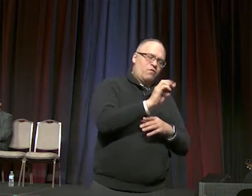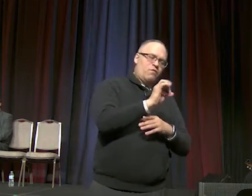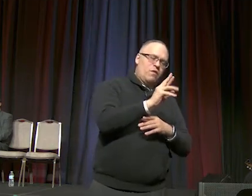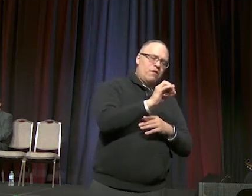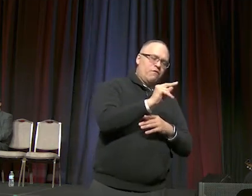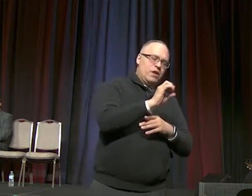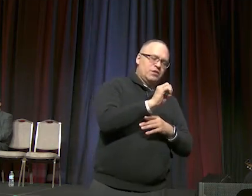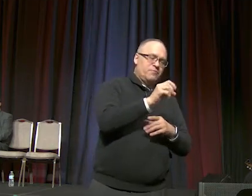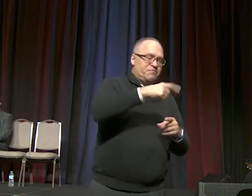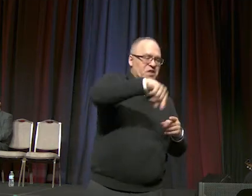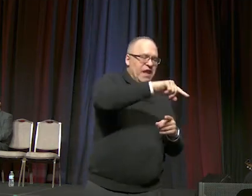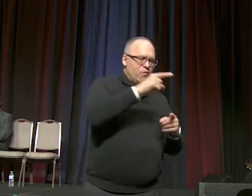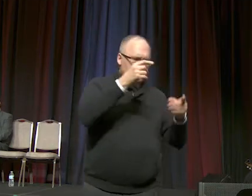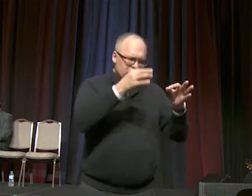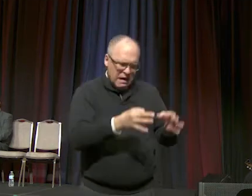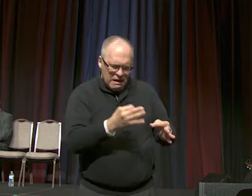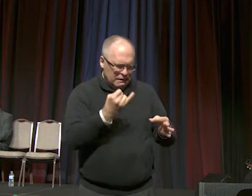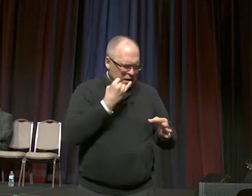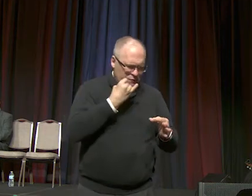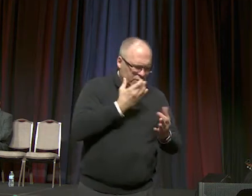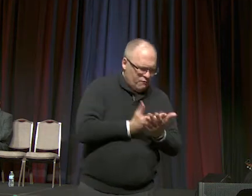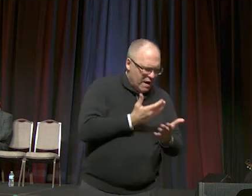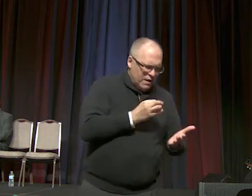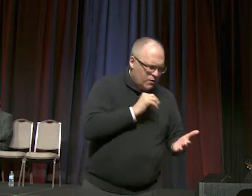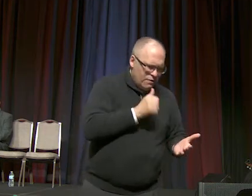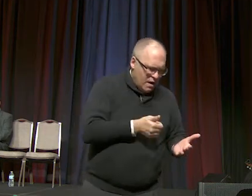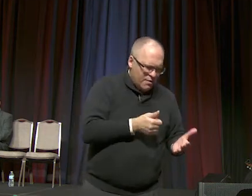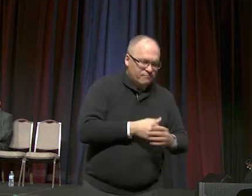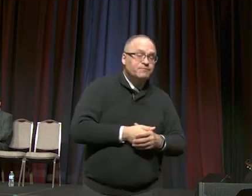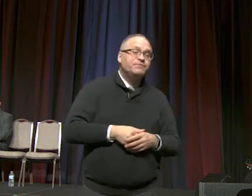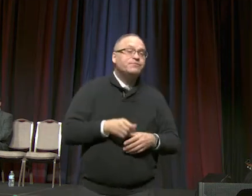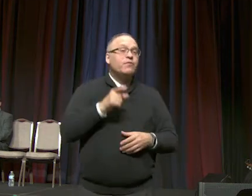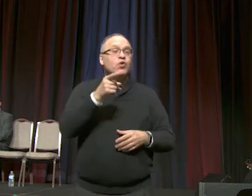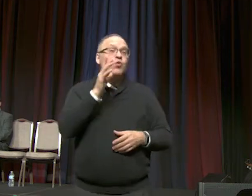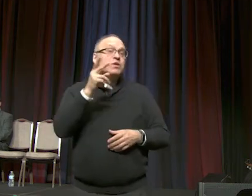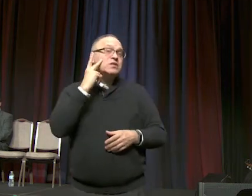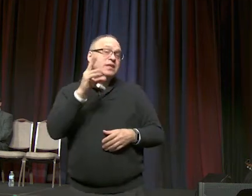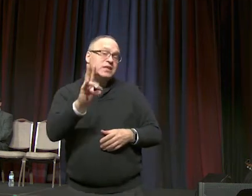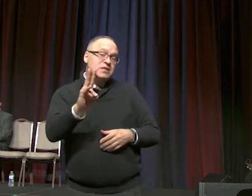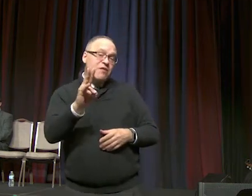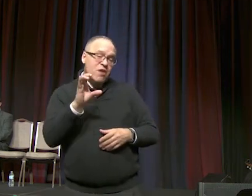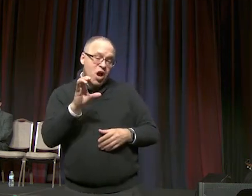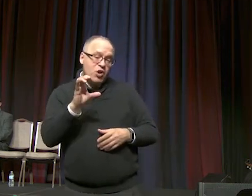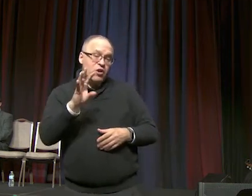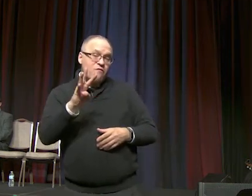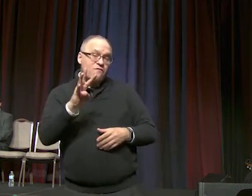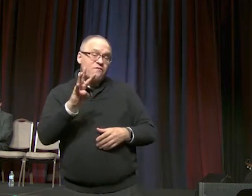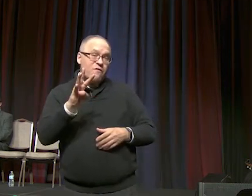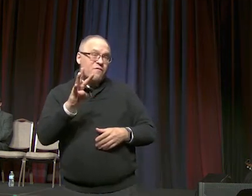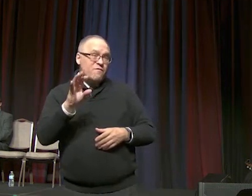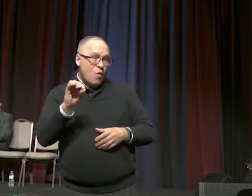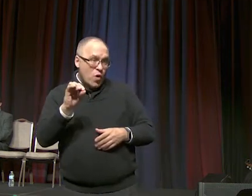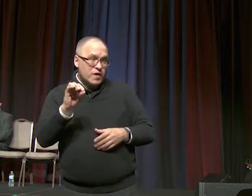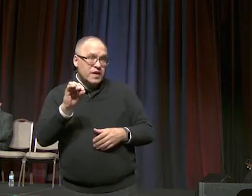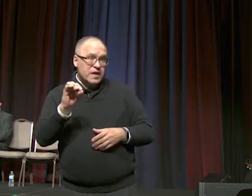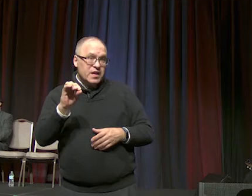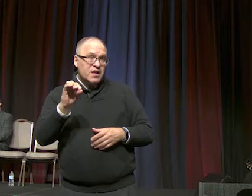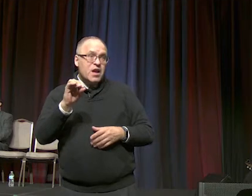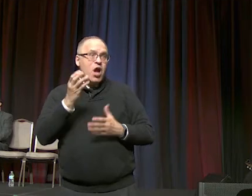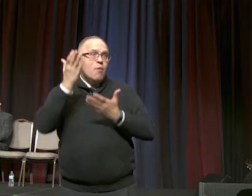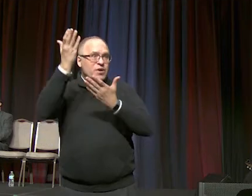are valid. You will see 747 petitions in your